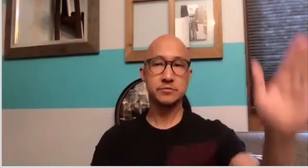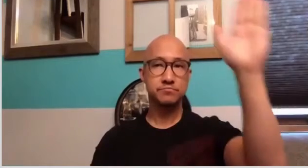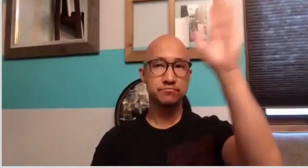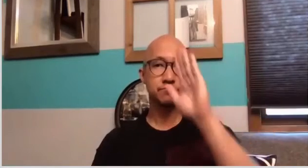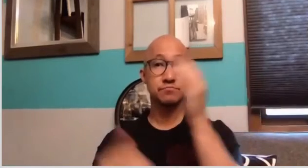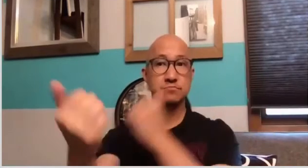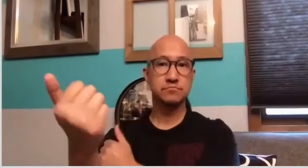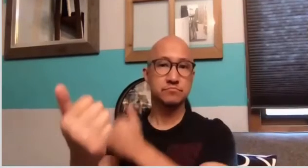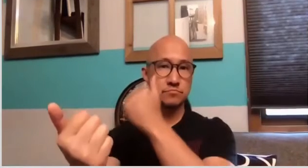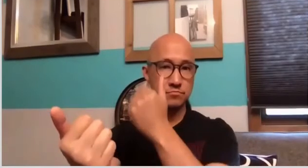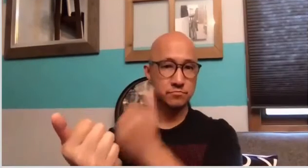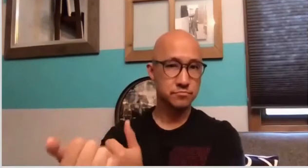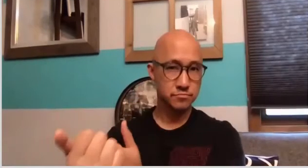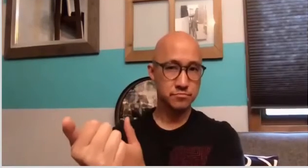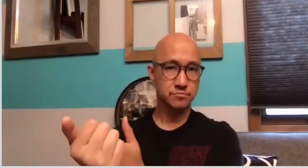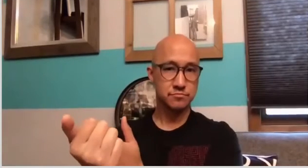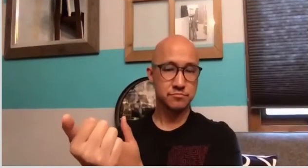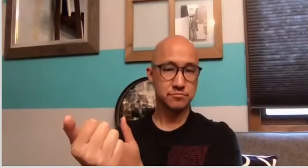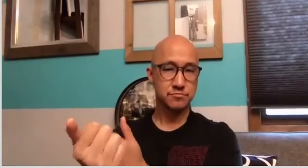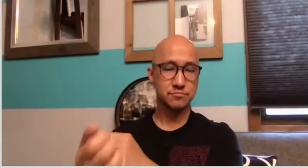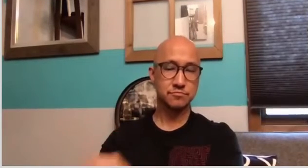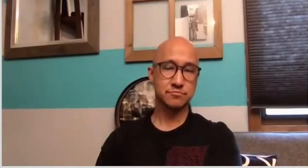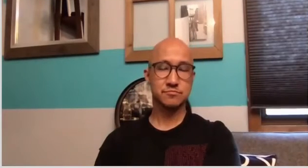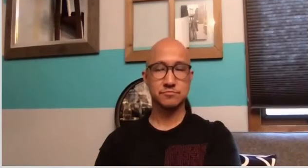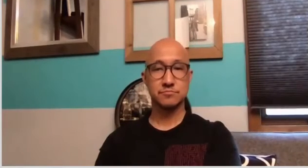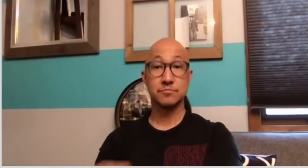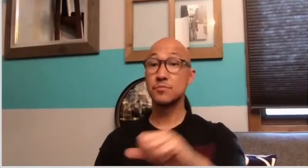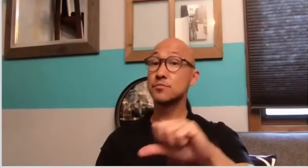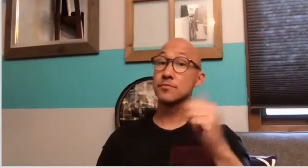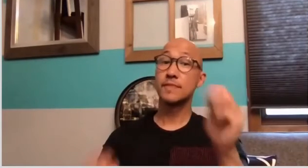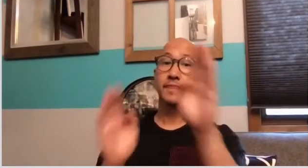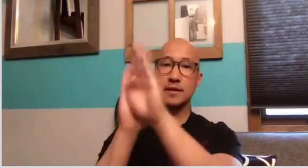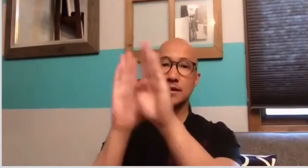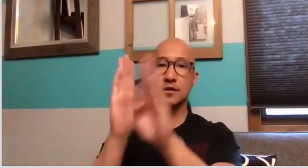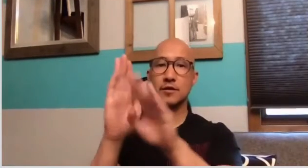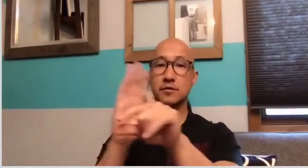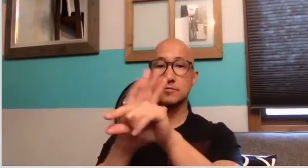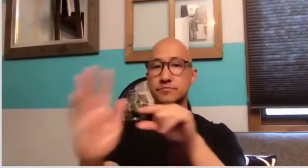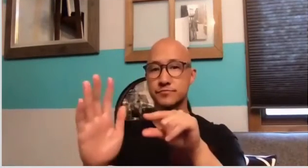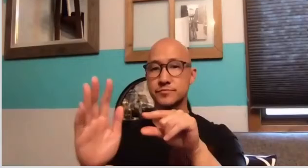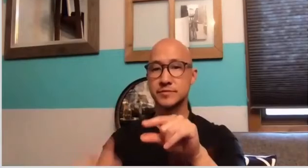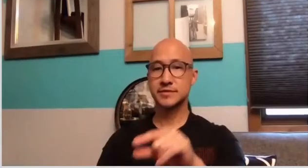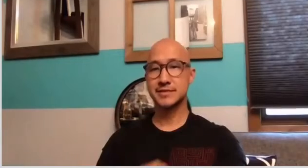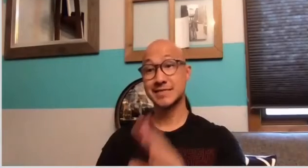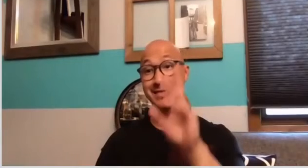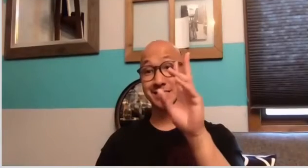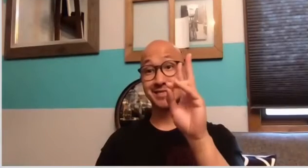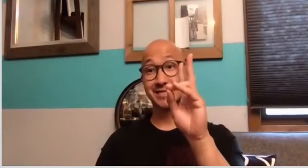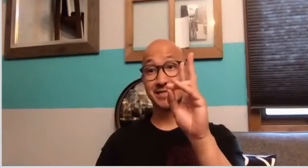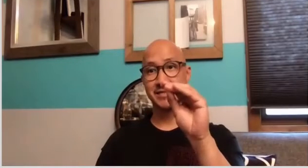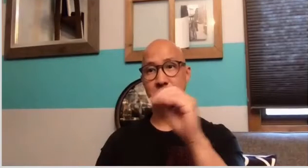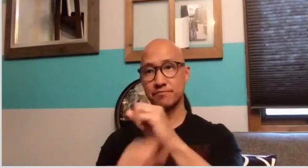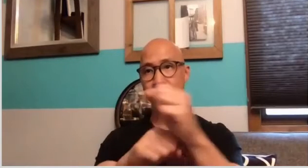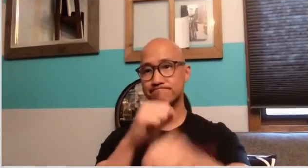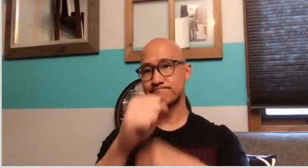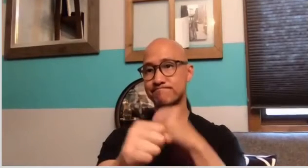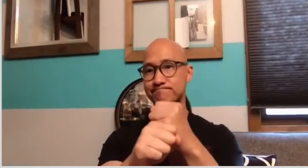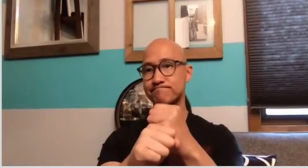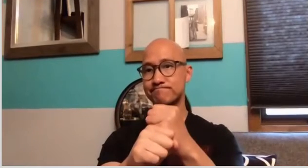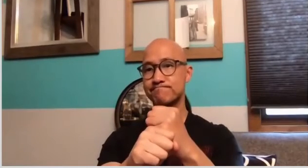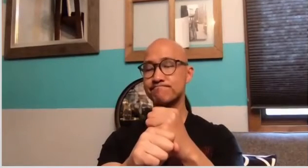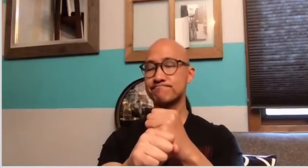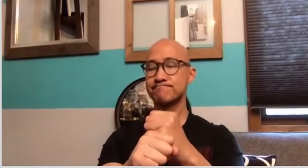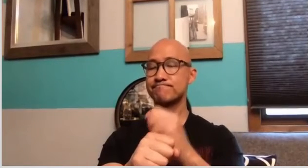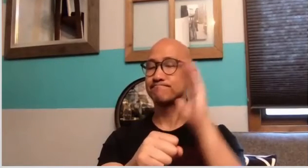are completed for Babylon, I will come to you and fulfill my good promise to bring you back to this place. In